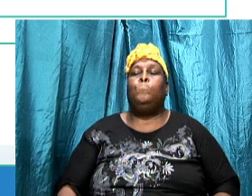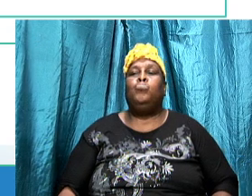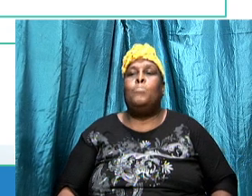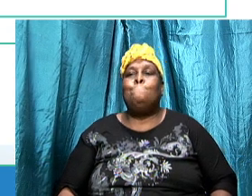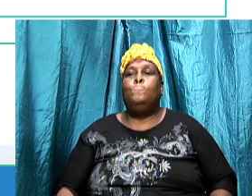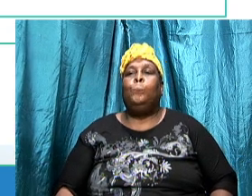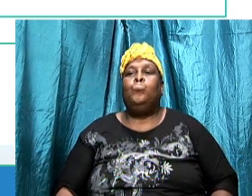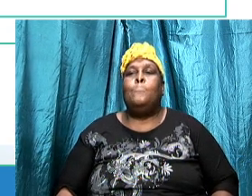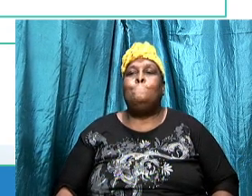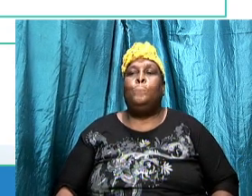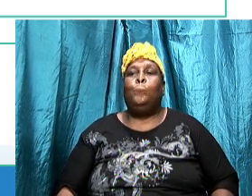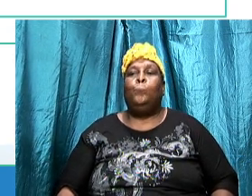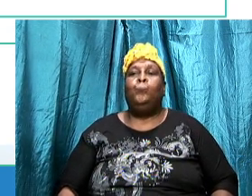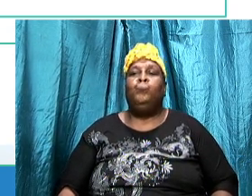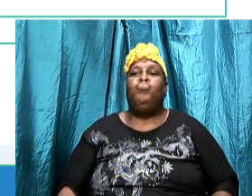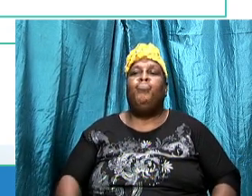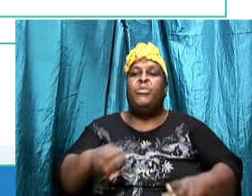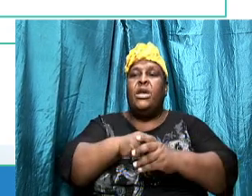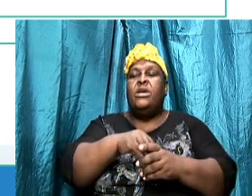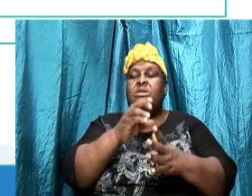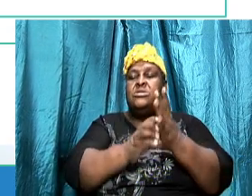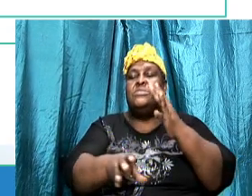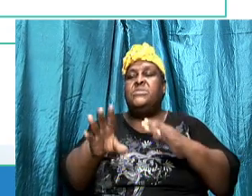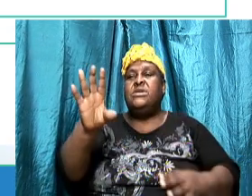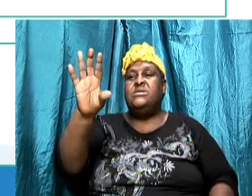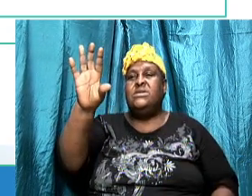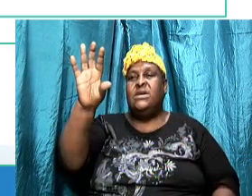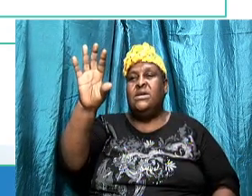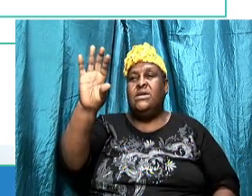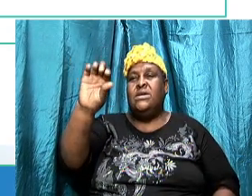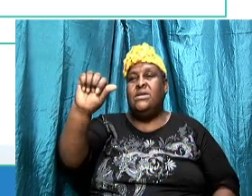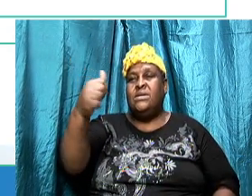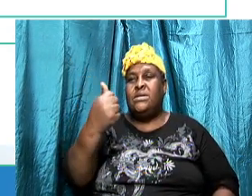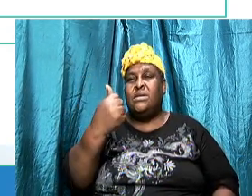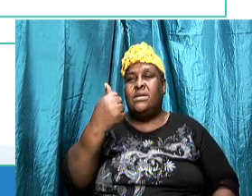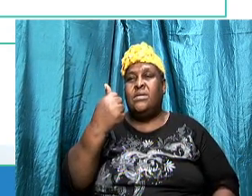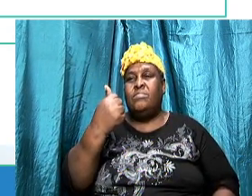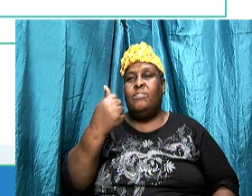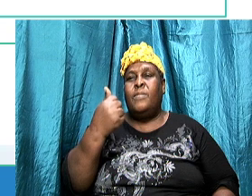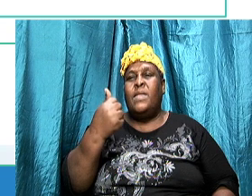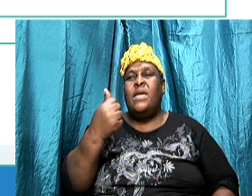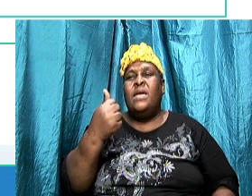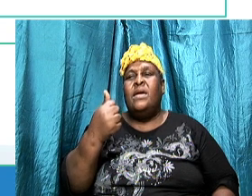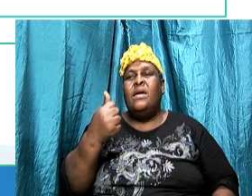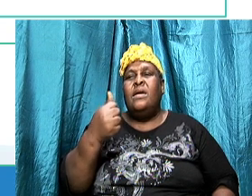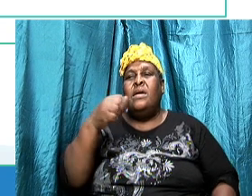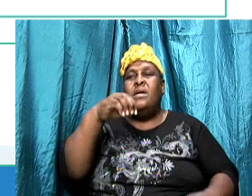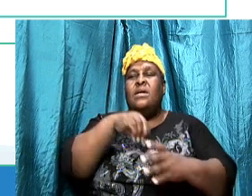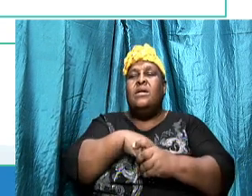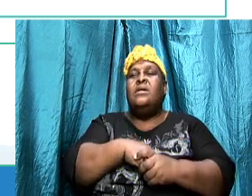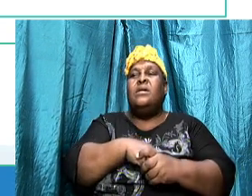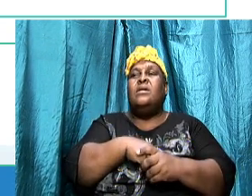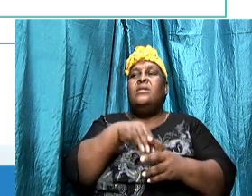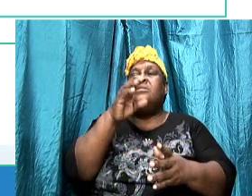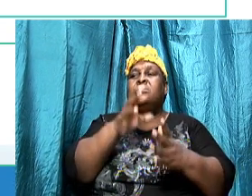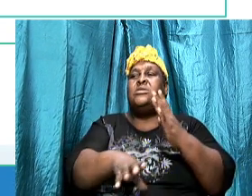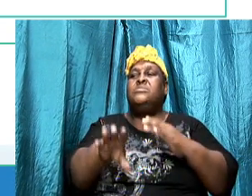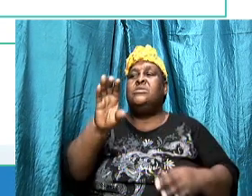slide. So in chapter 10, and as we are coming down now, in chapter 10,